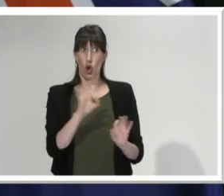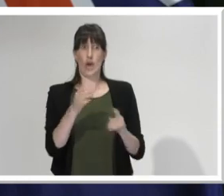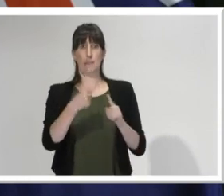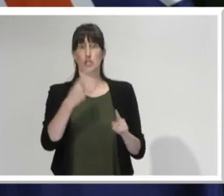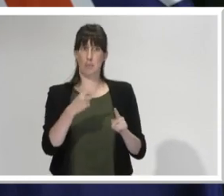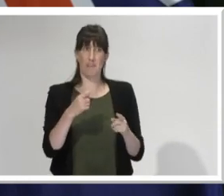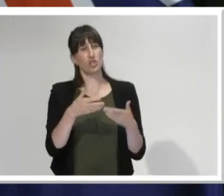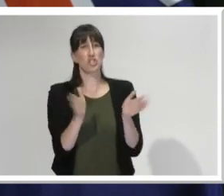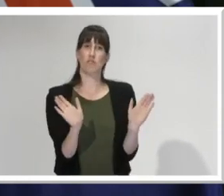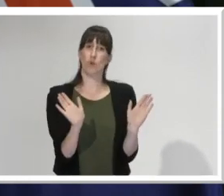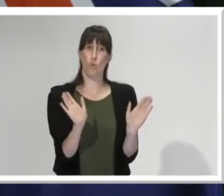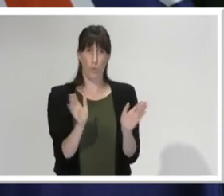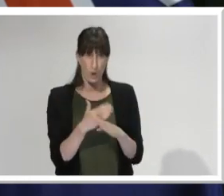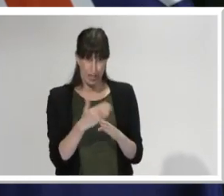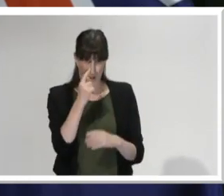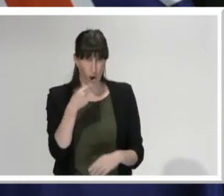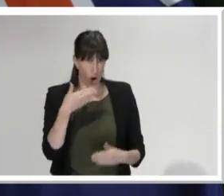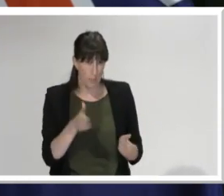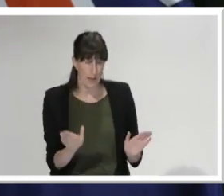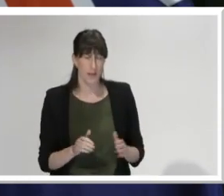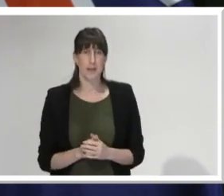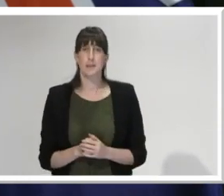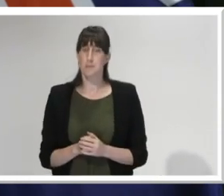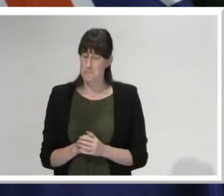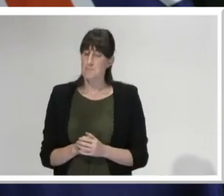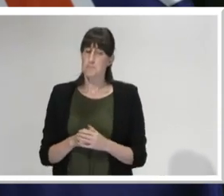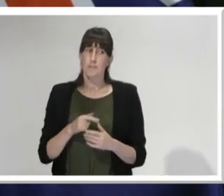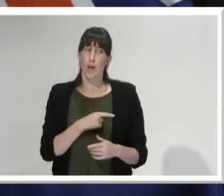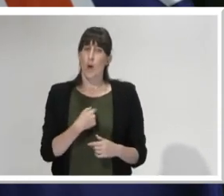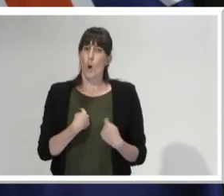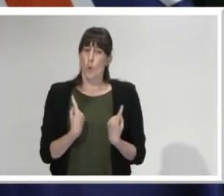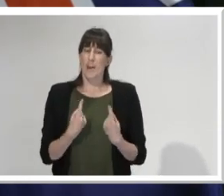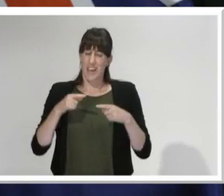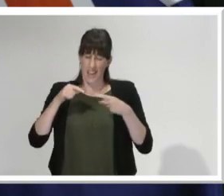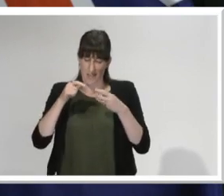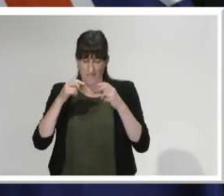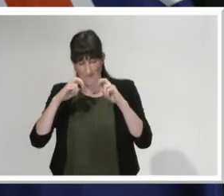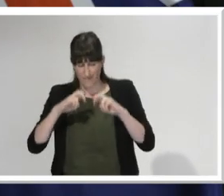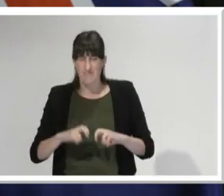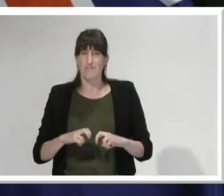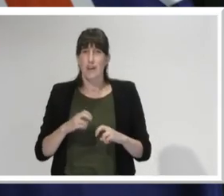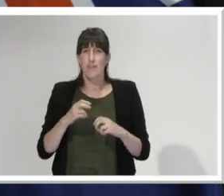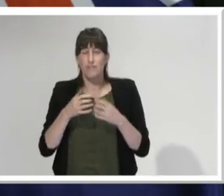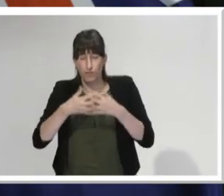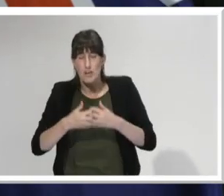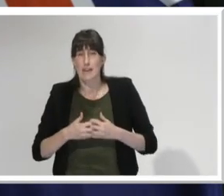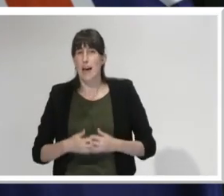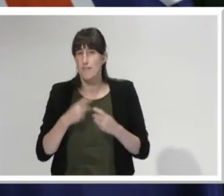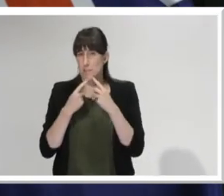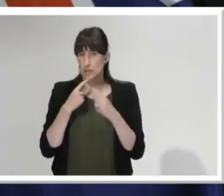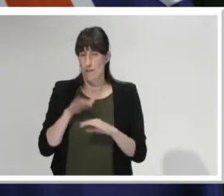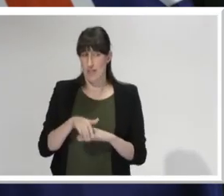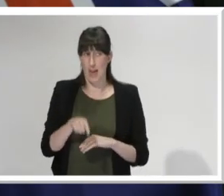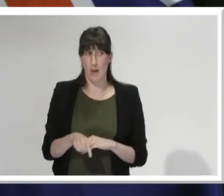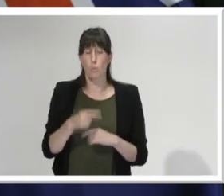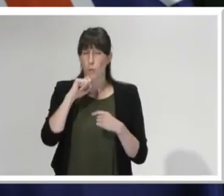health framework, that's one area where we're continuing to do a bit more detailed work. I expect that will be released in the next 48 hours, but that's